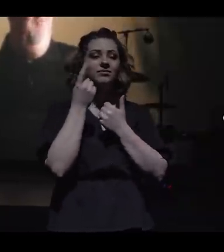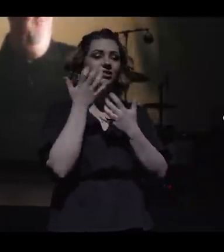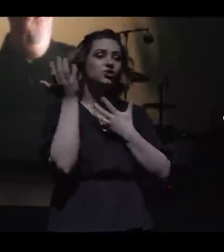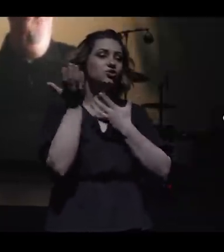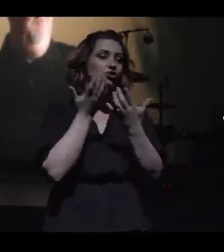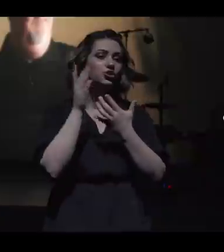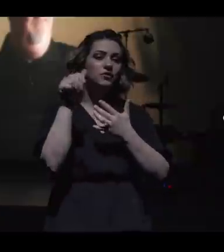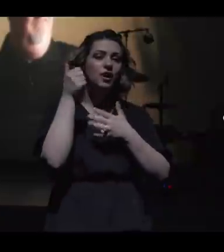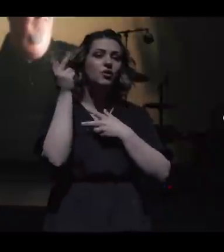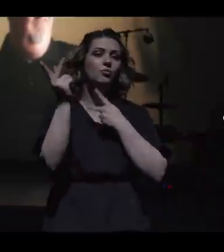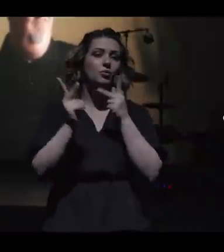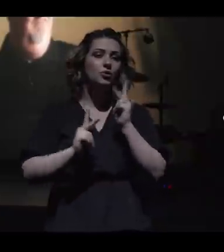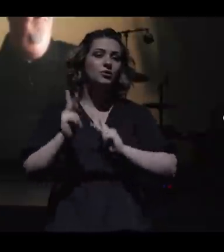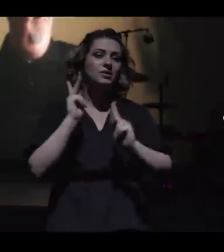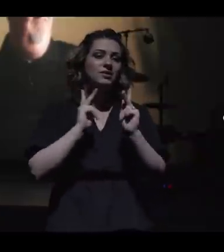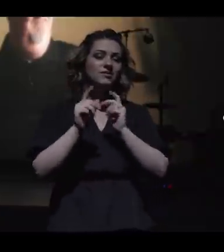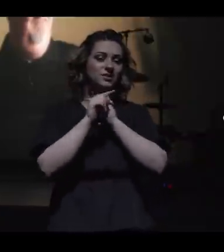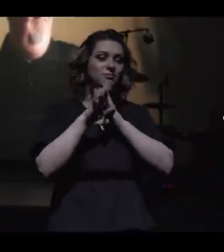someone.